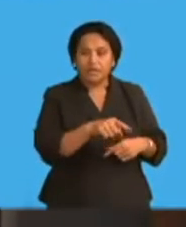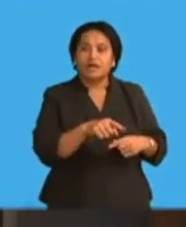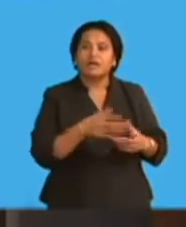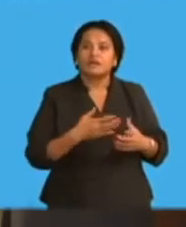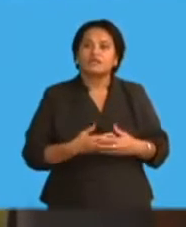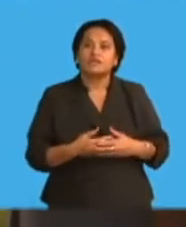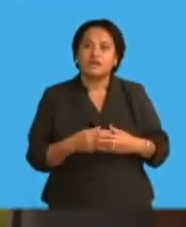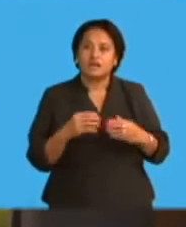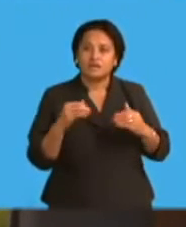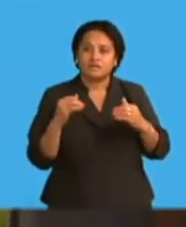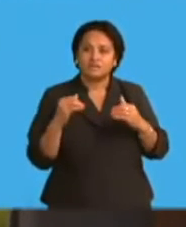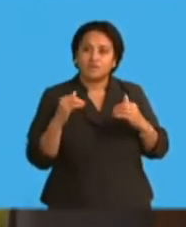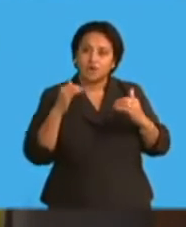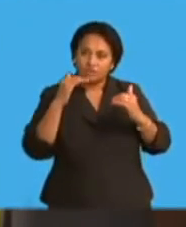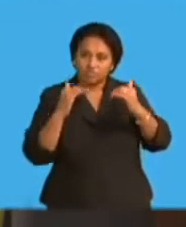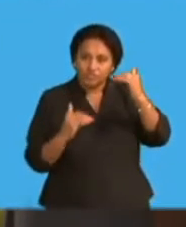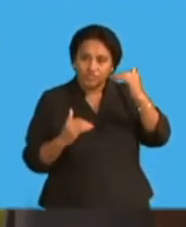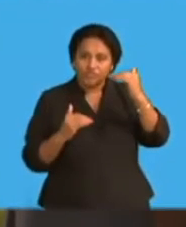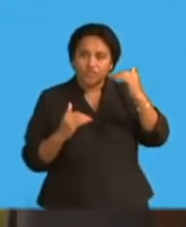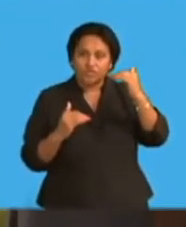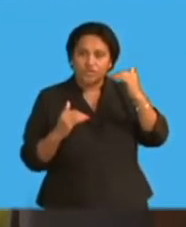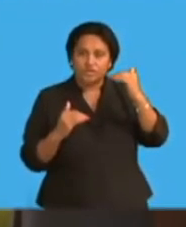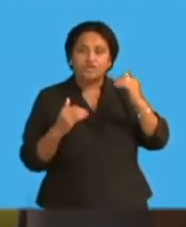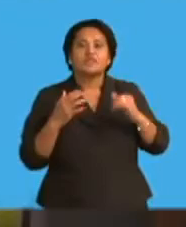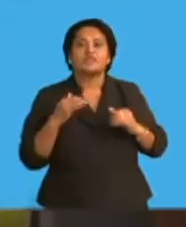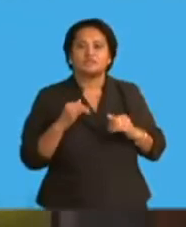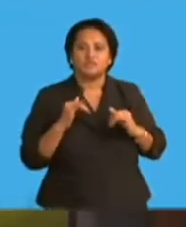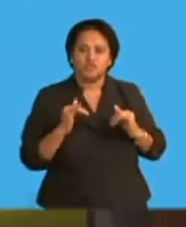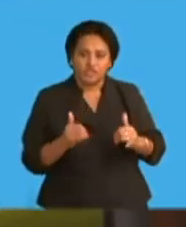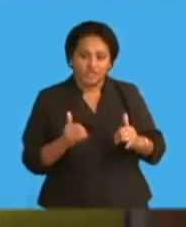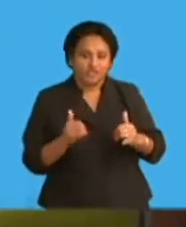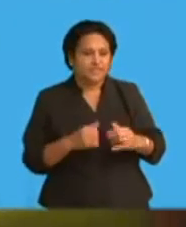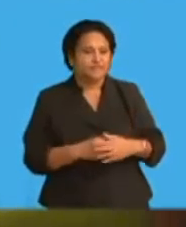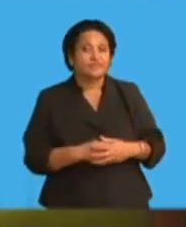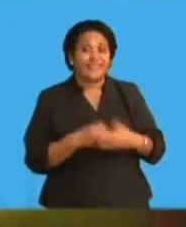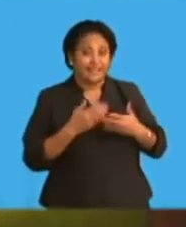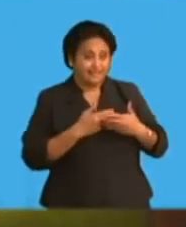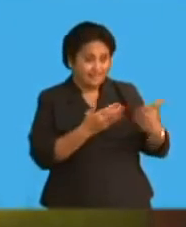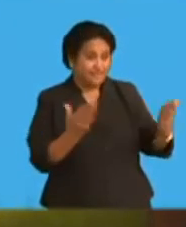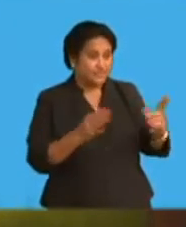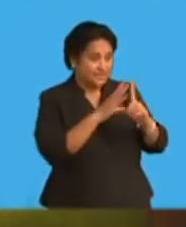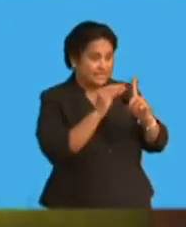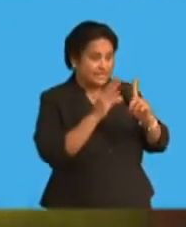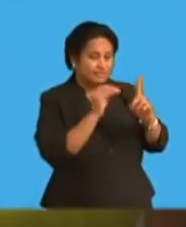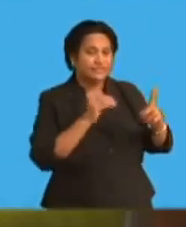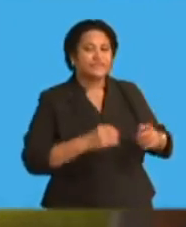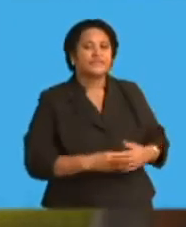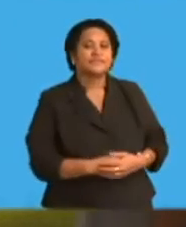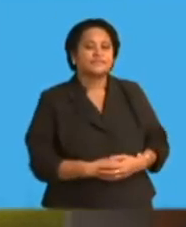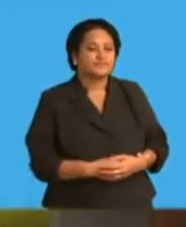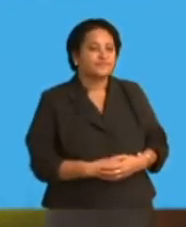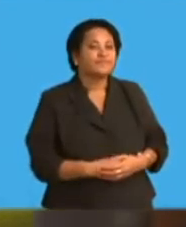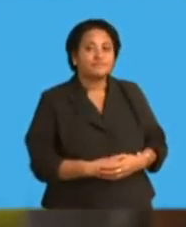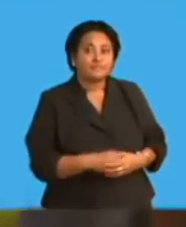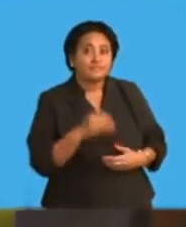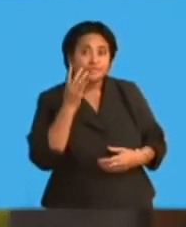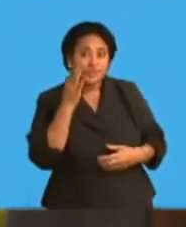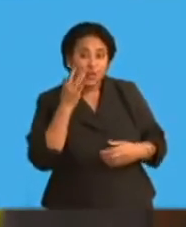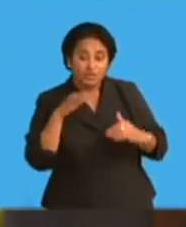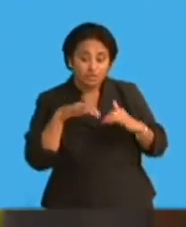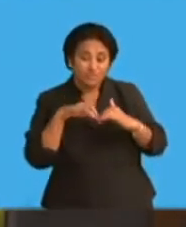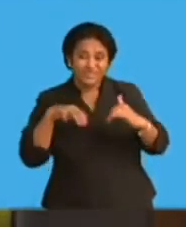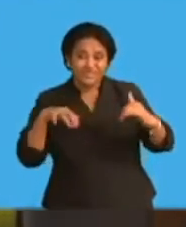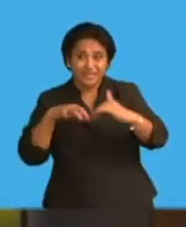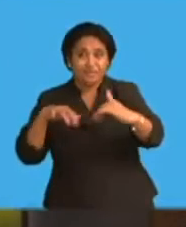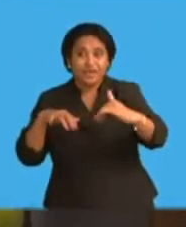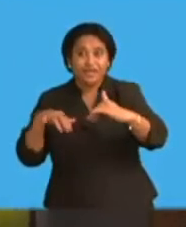injustices. Intra-group injustices, Madam Speaker. I'll give you an example. Madam Speaker, when you homogenize people,